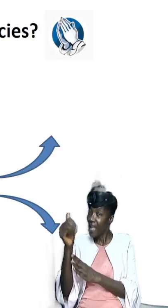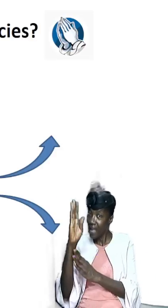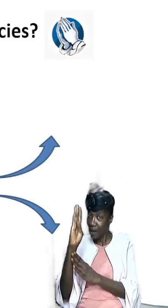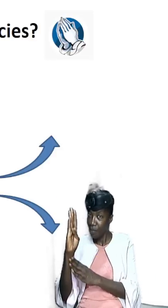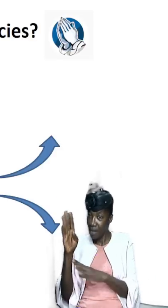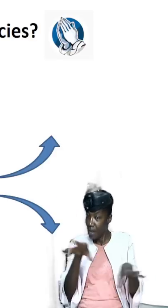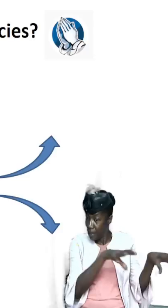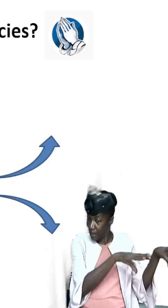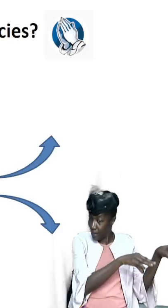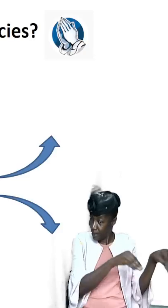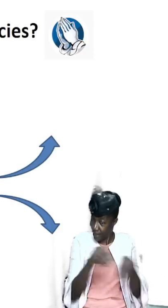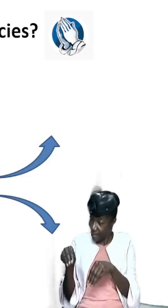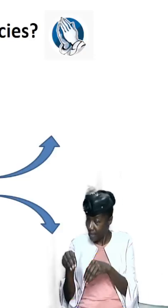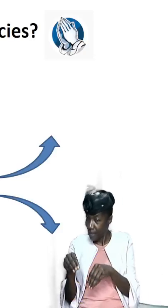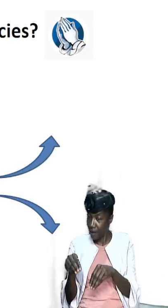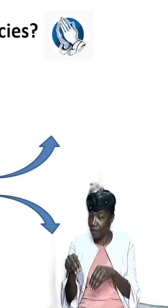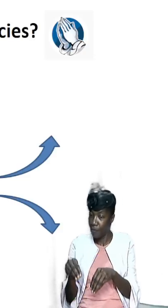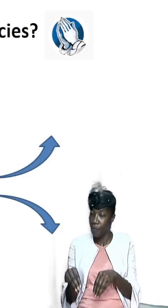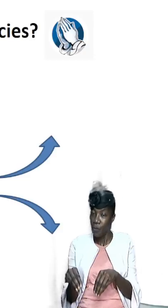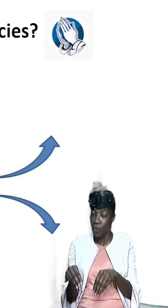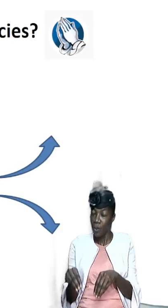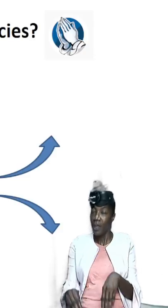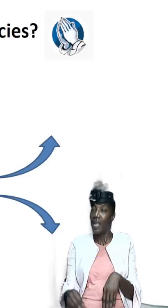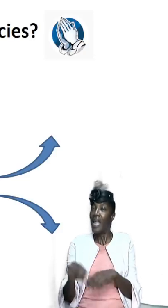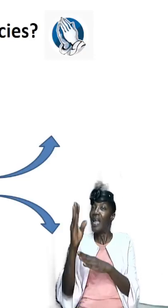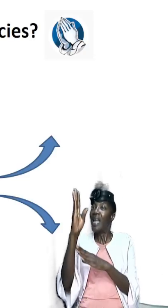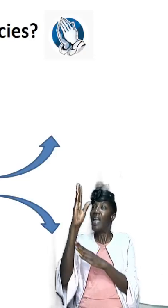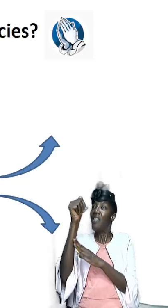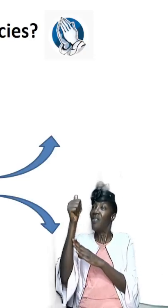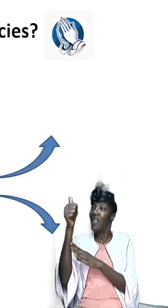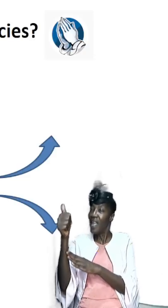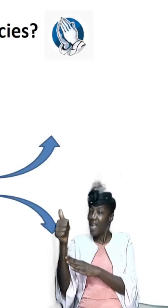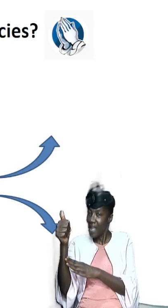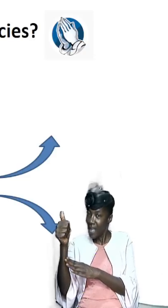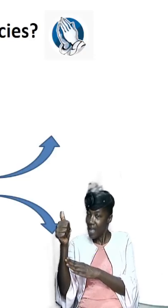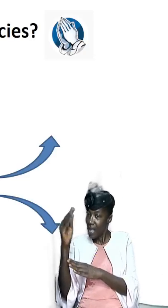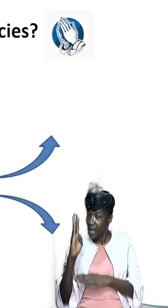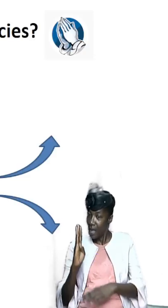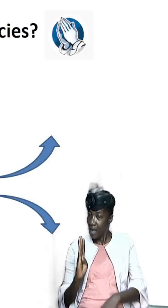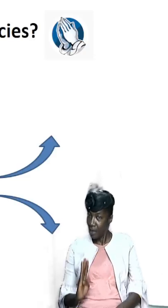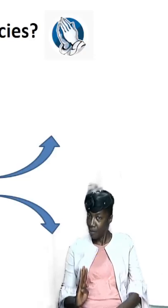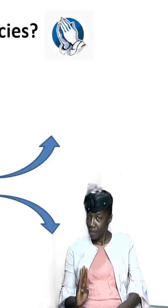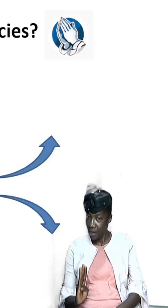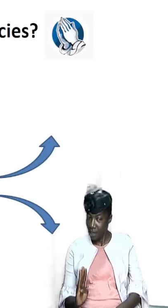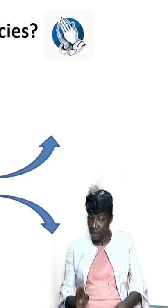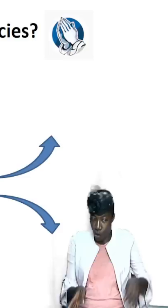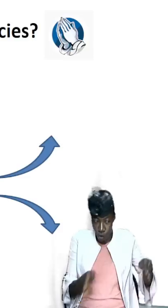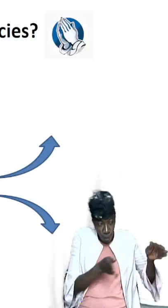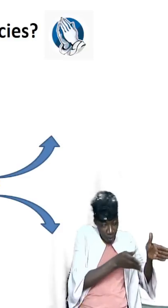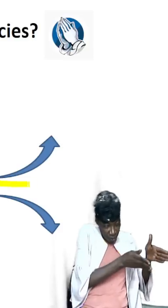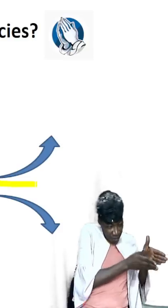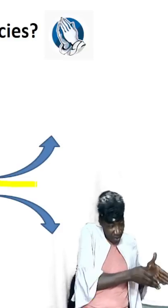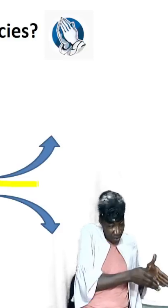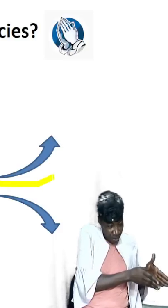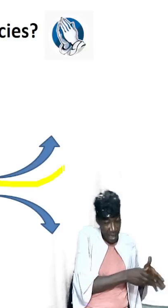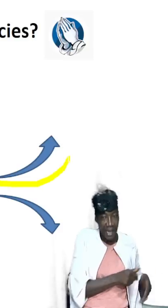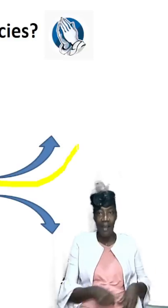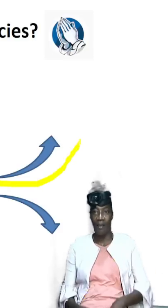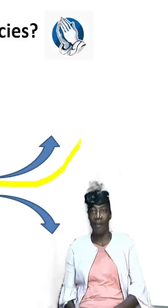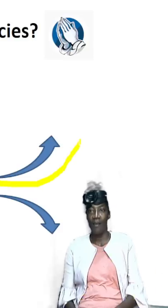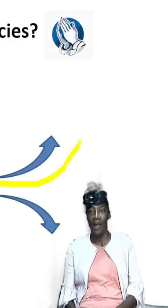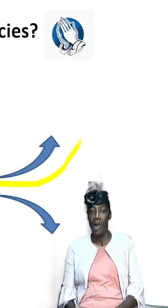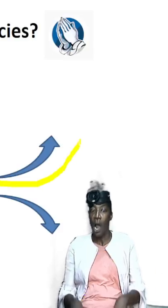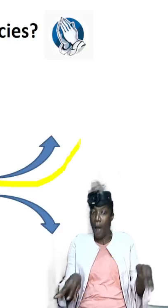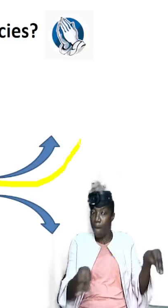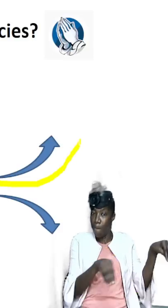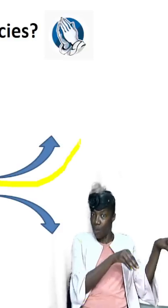capital A and common B, so follow me now, you know, and they go, as the arrow show, to another corner of Earth, and therefore